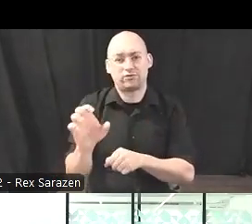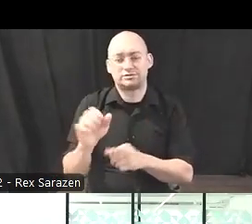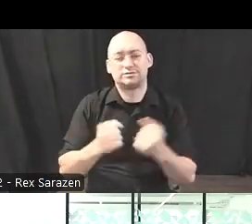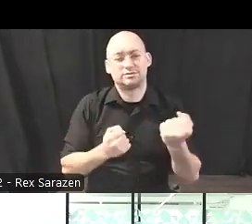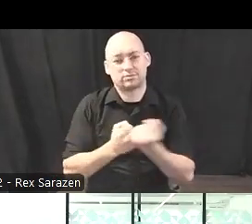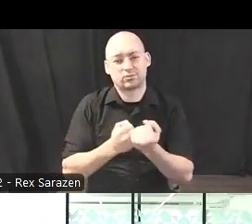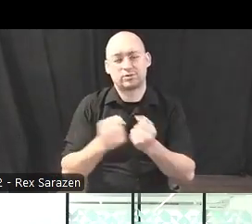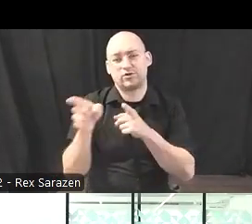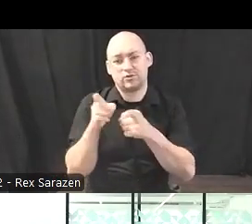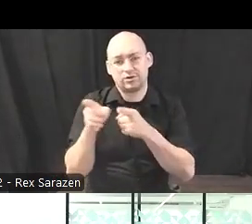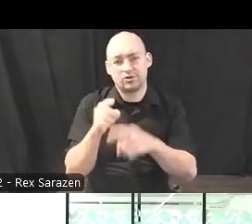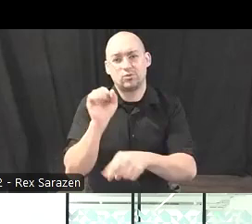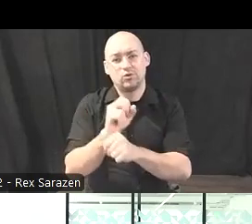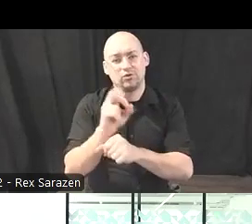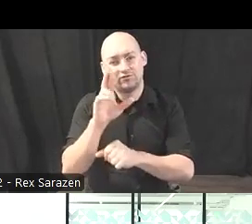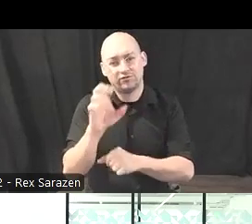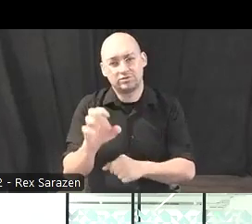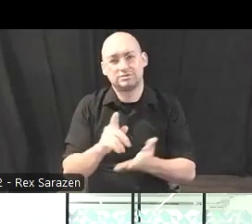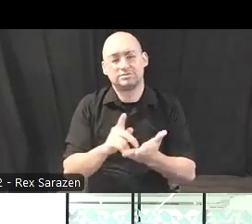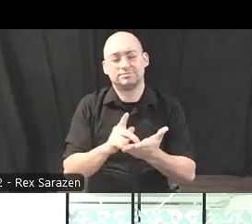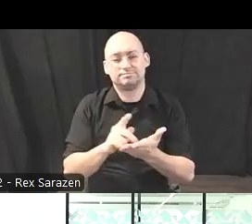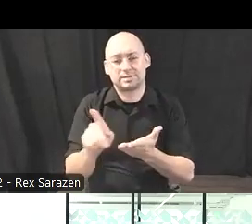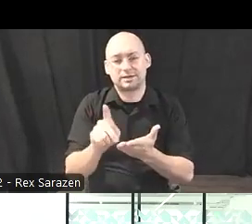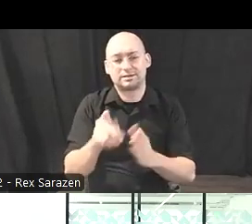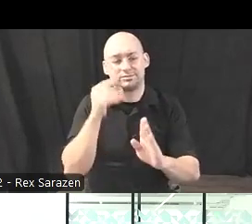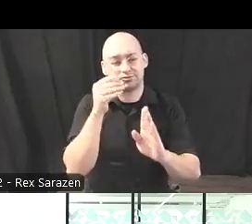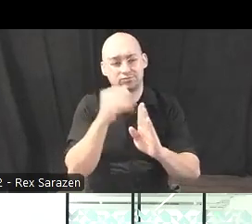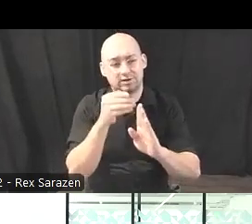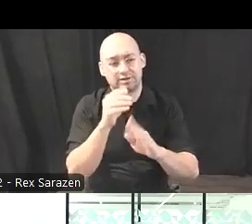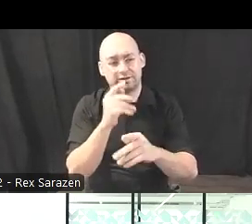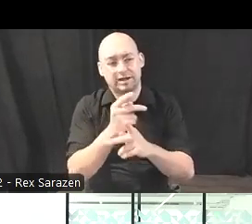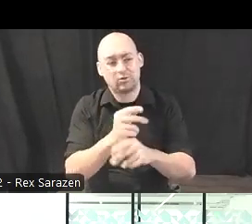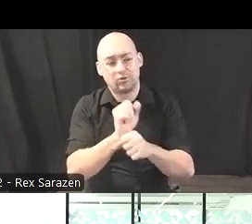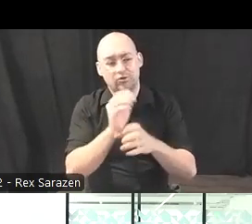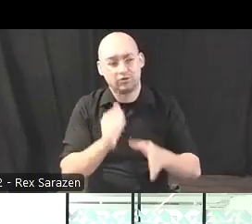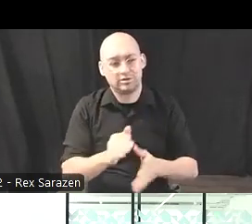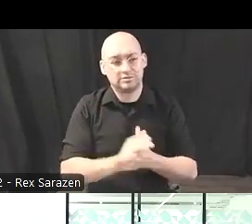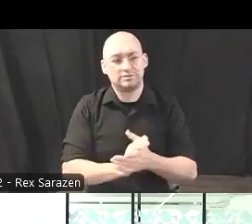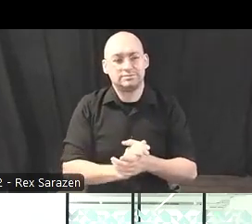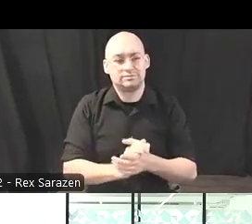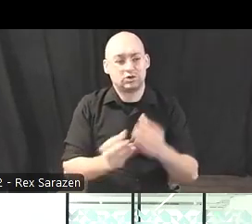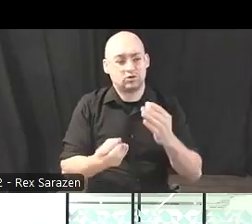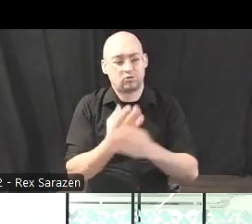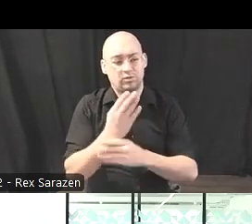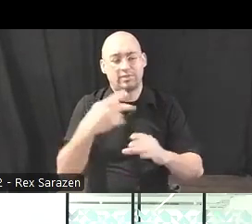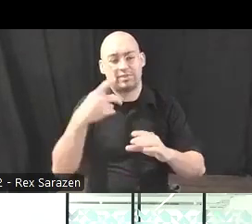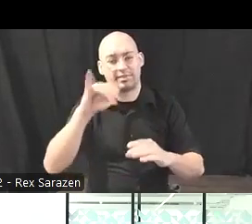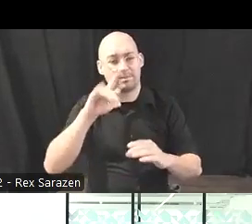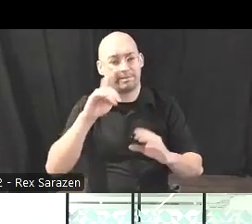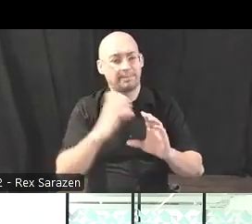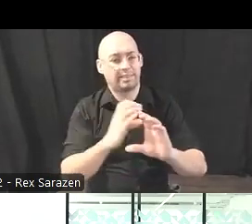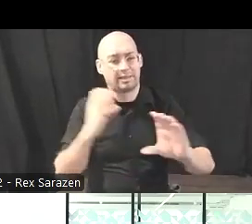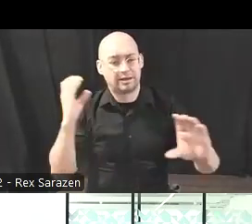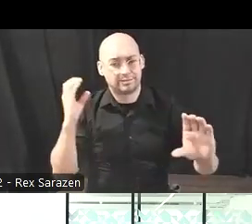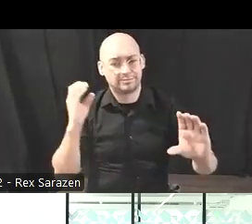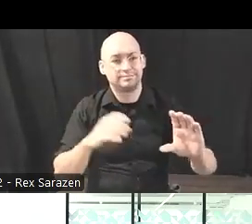care workforce, both paid direct care workers and unpaid, whether it be through growing the pipeline or providing training and